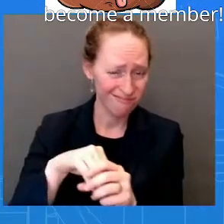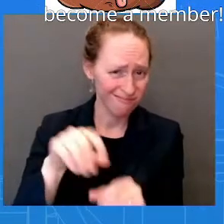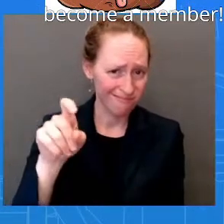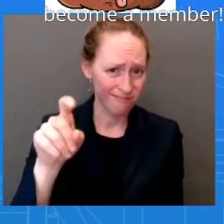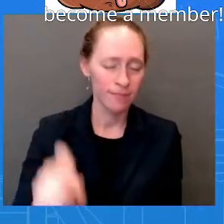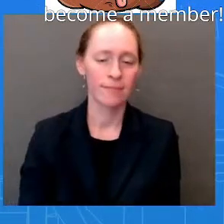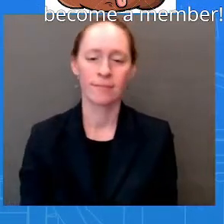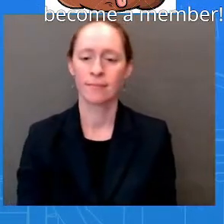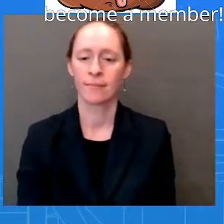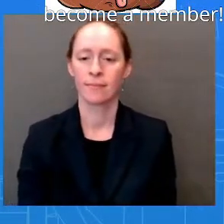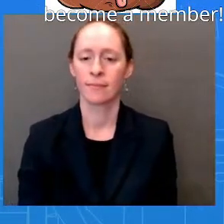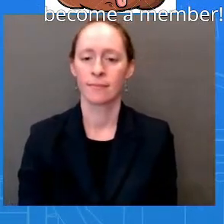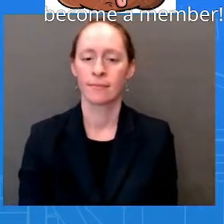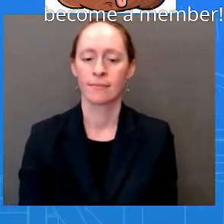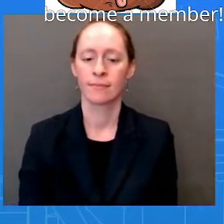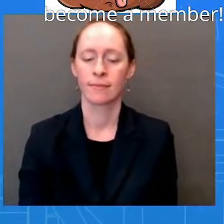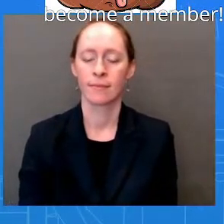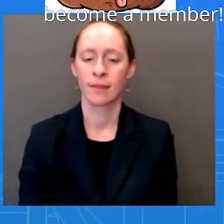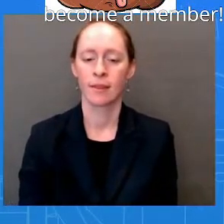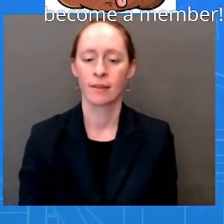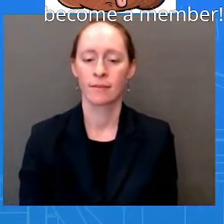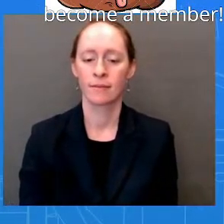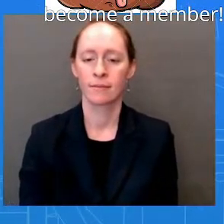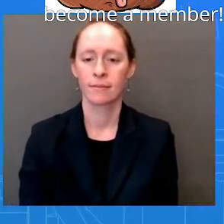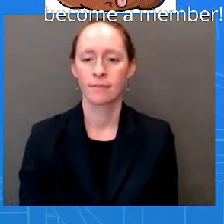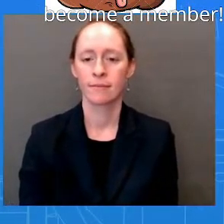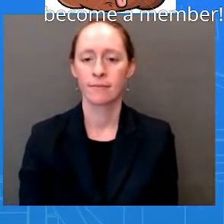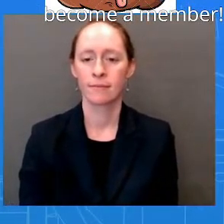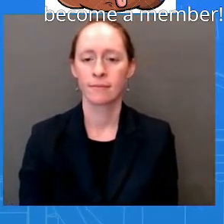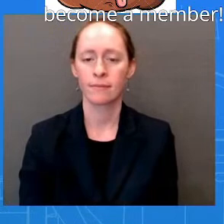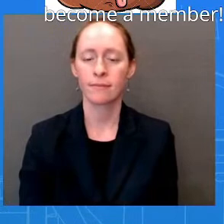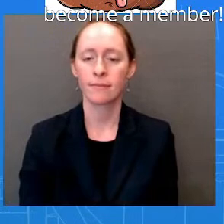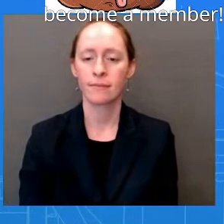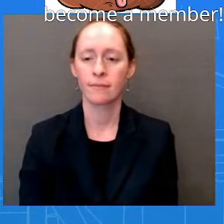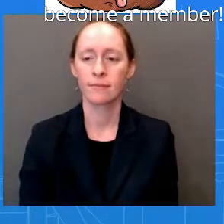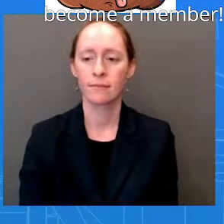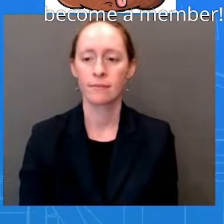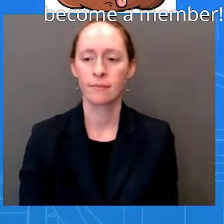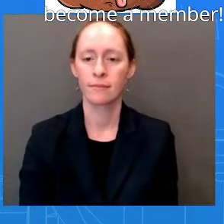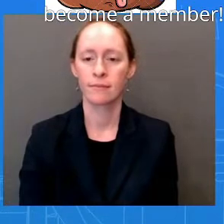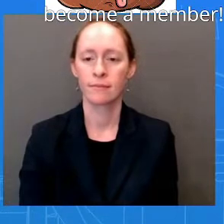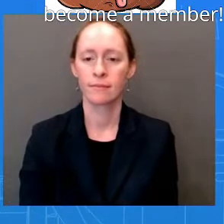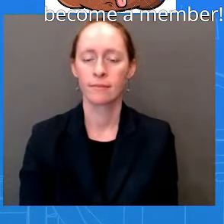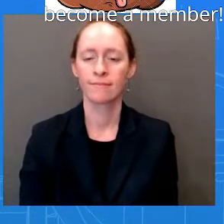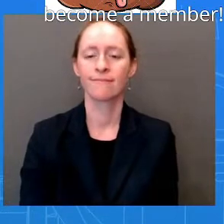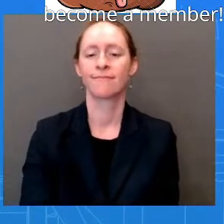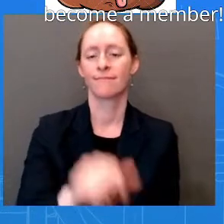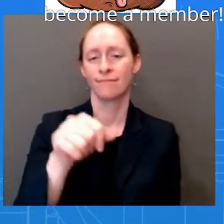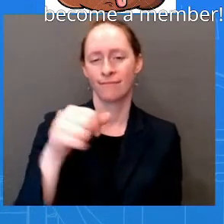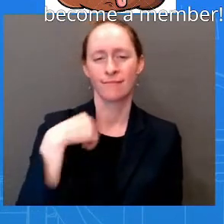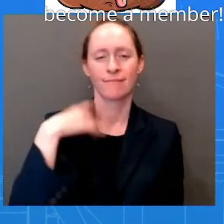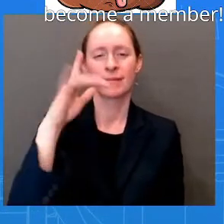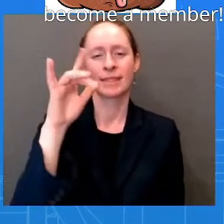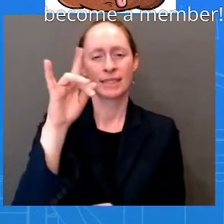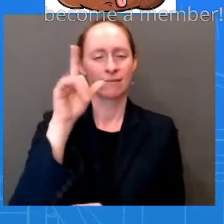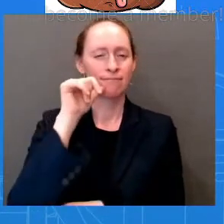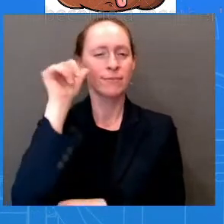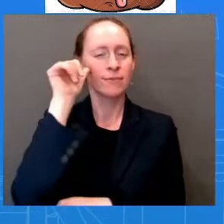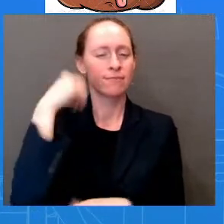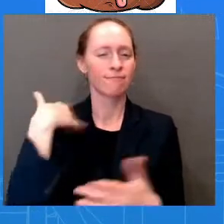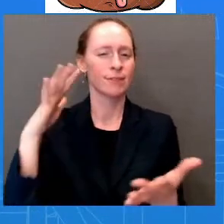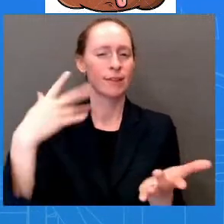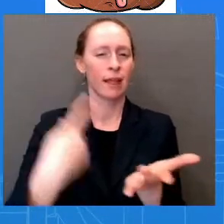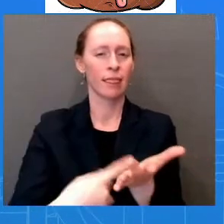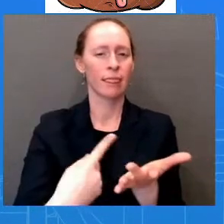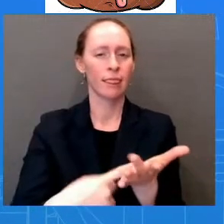because I think it's important. I know I spoke to this on the plane yesterday. As the president has said, from the beginning, a shutdown